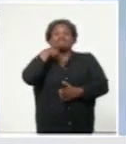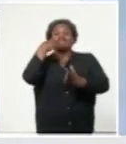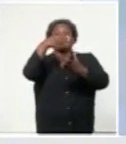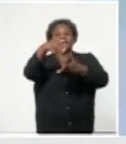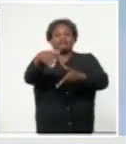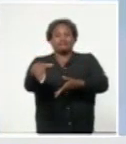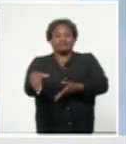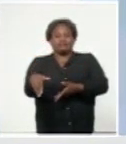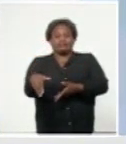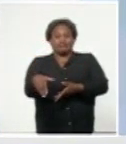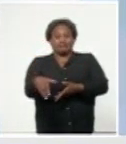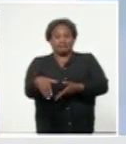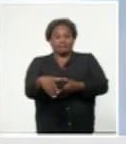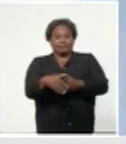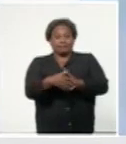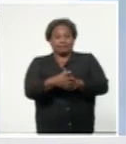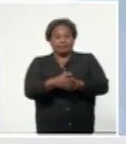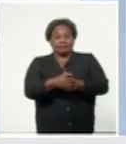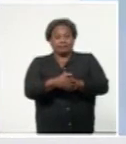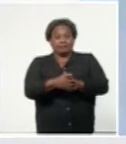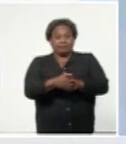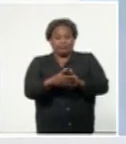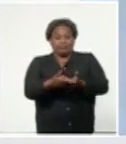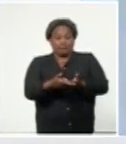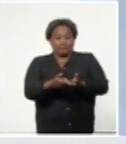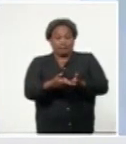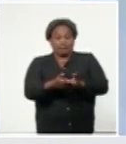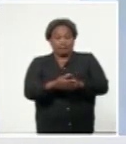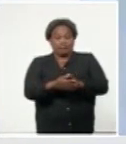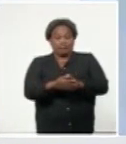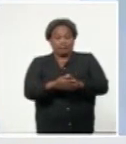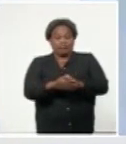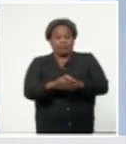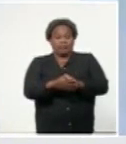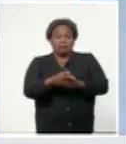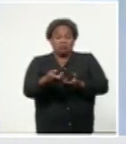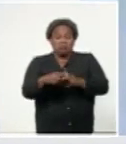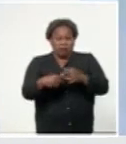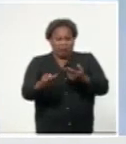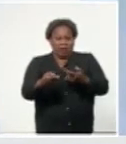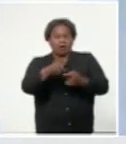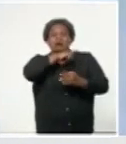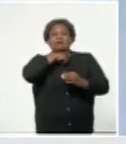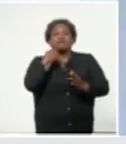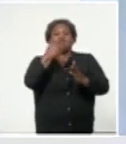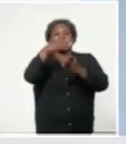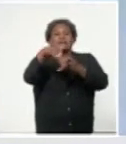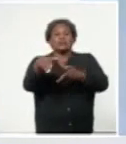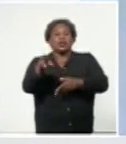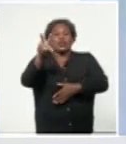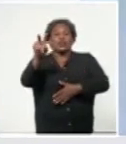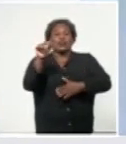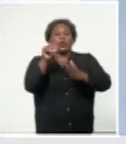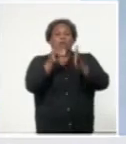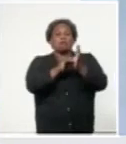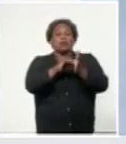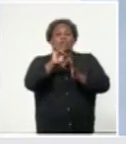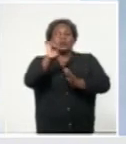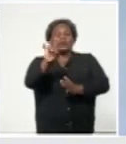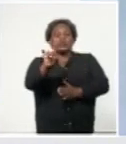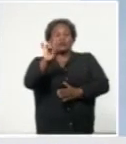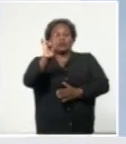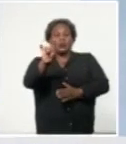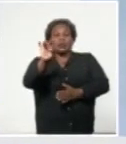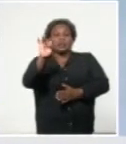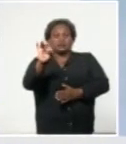Heading the list of countries of the region of the Americas and of the world in terms of confirmed cases and deaths, the